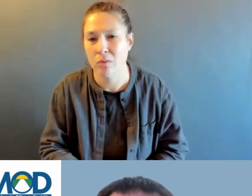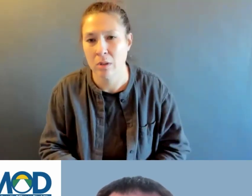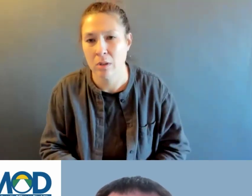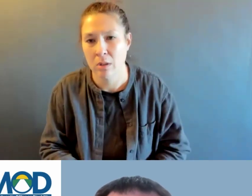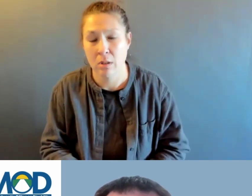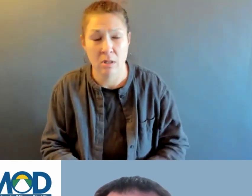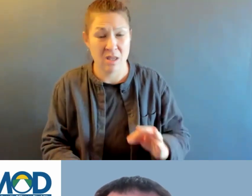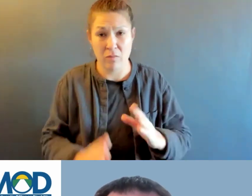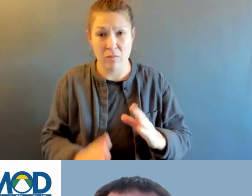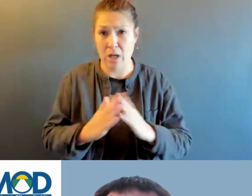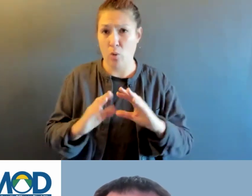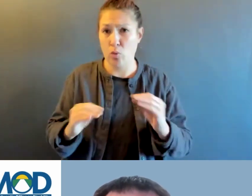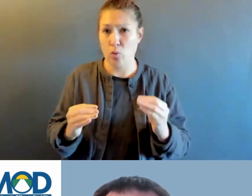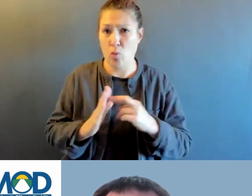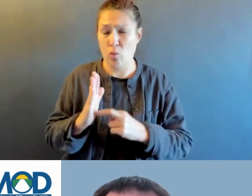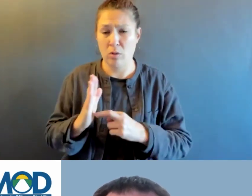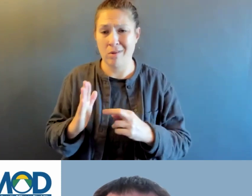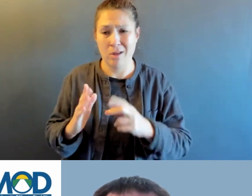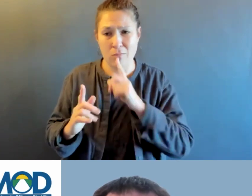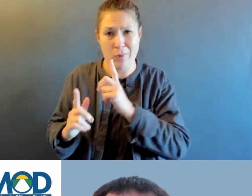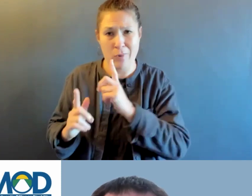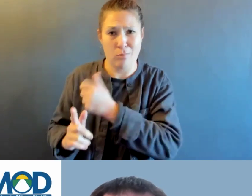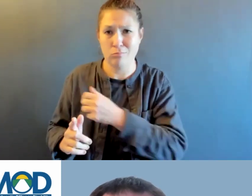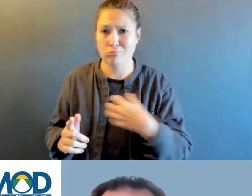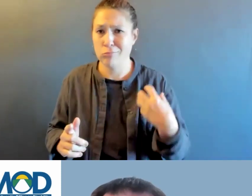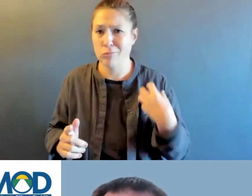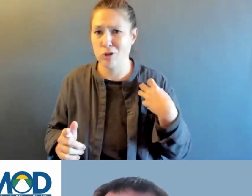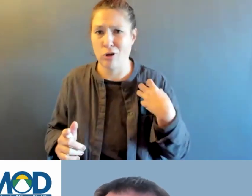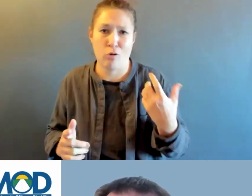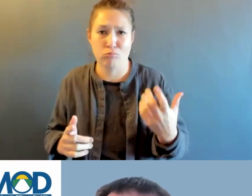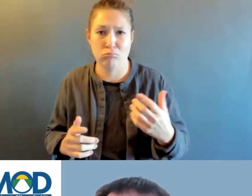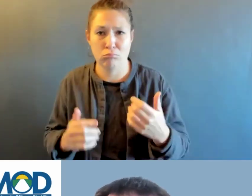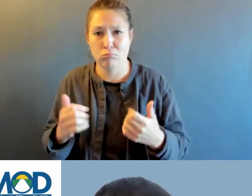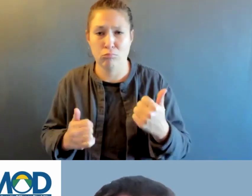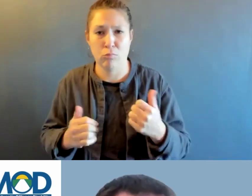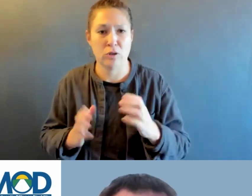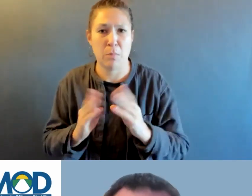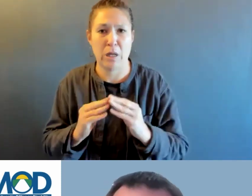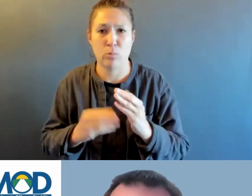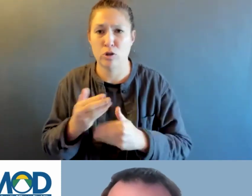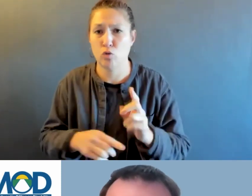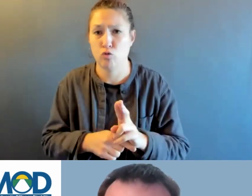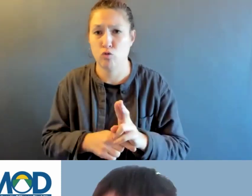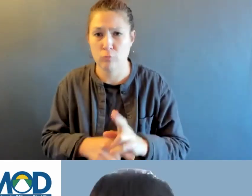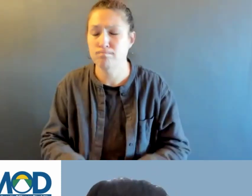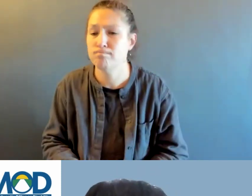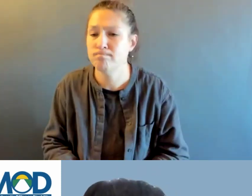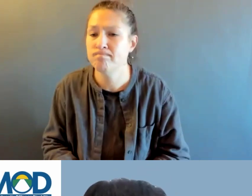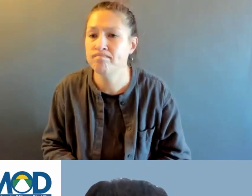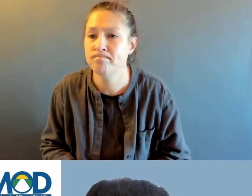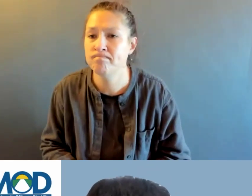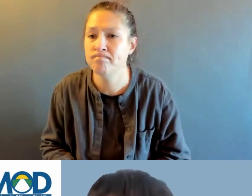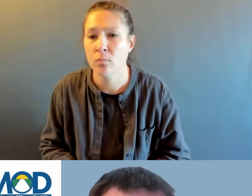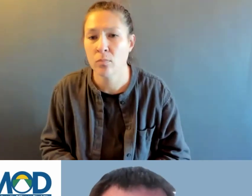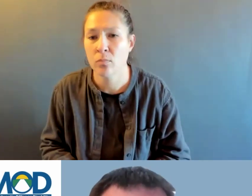a rule about it, then it would be up to the chair whether to use Robert's rules. All right. Thank you, Julia. And